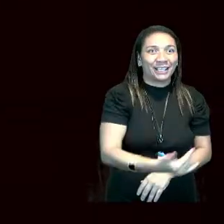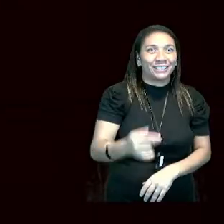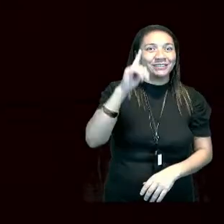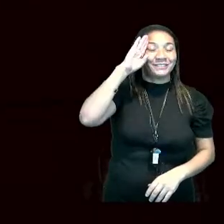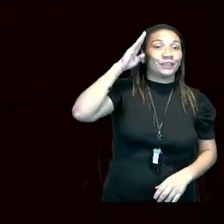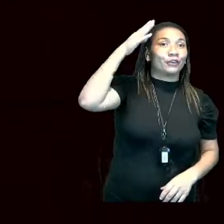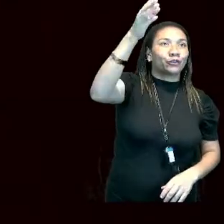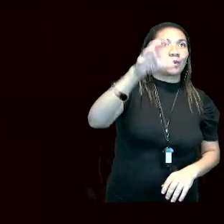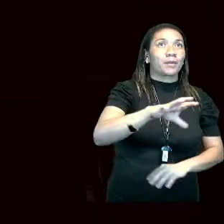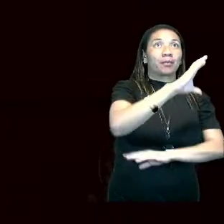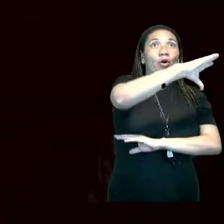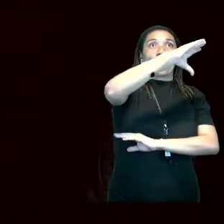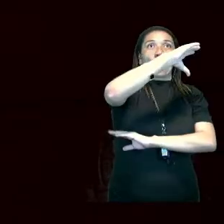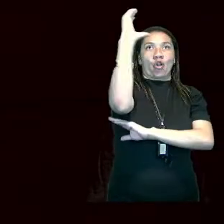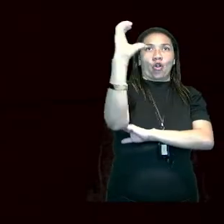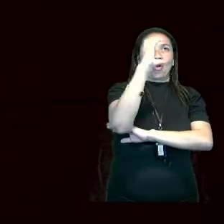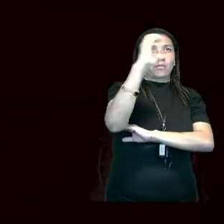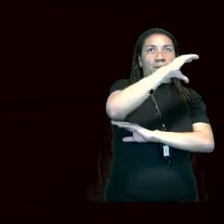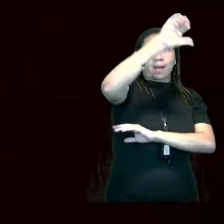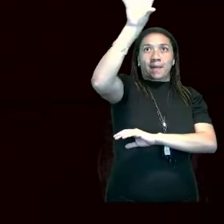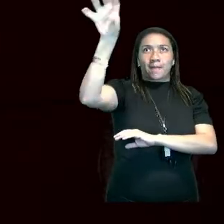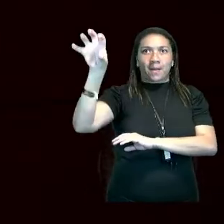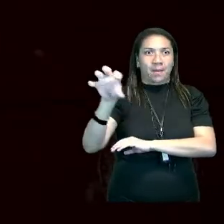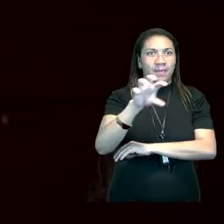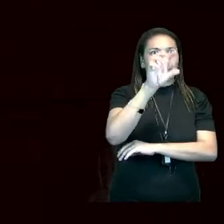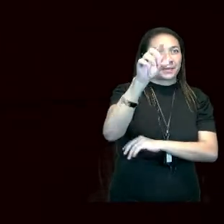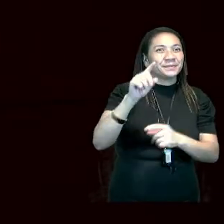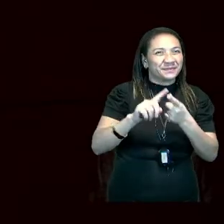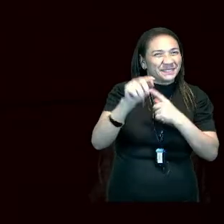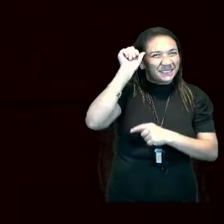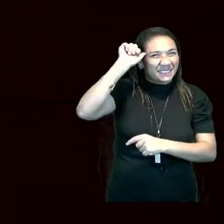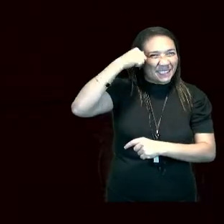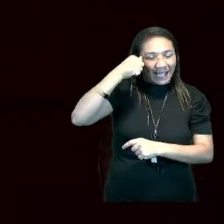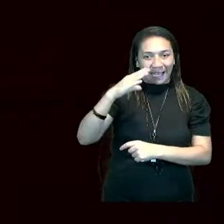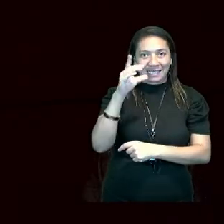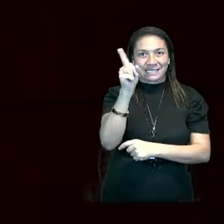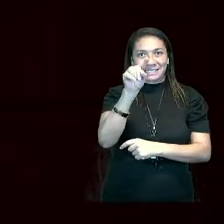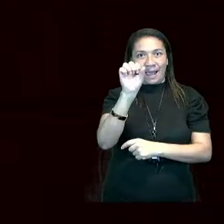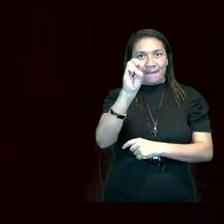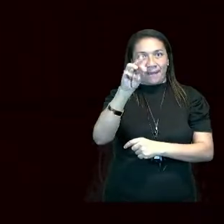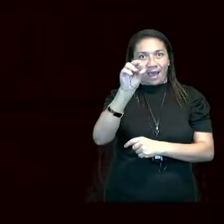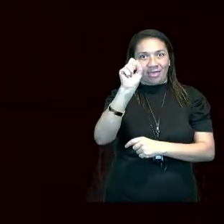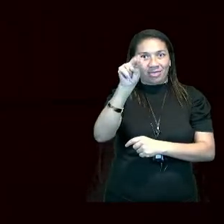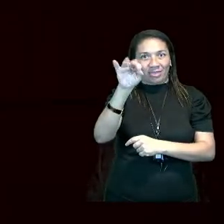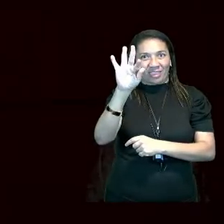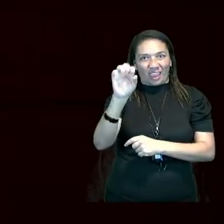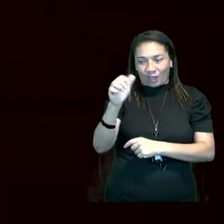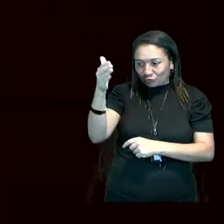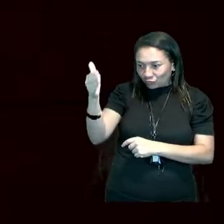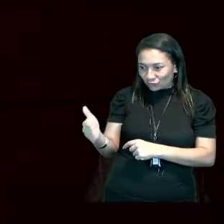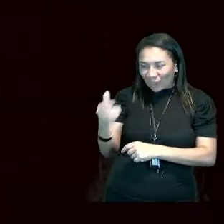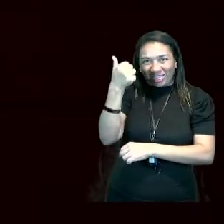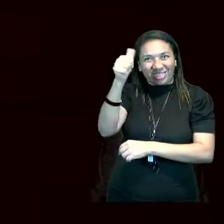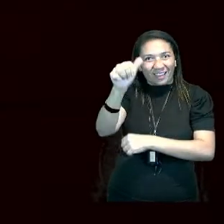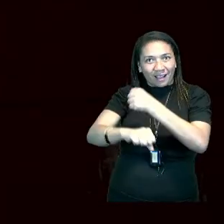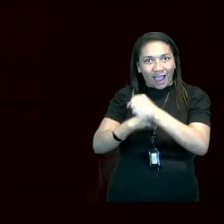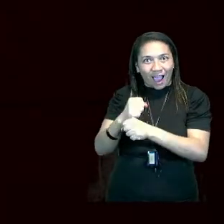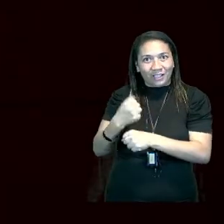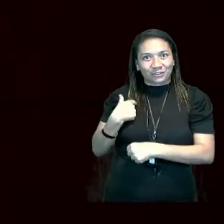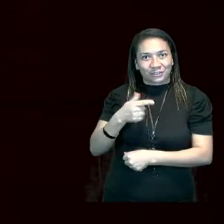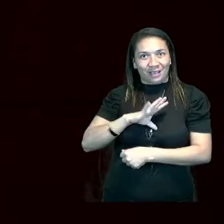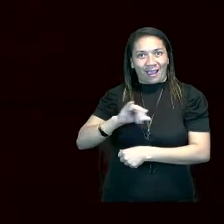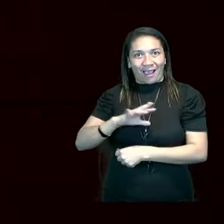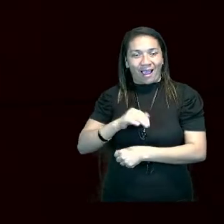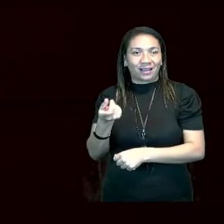the dreams and desires of girls in the different parts of Colombia. Through Samantha from Cali and Valerie from Tuluá, we have